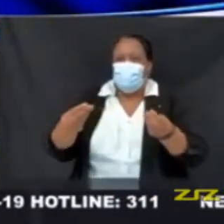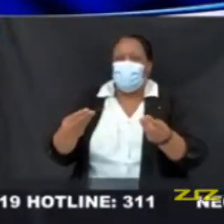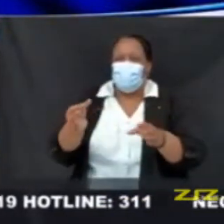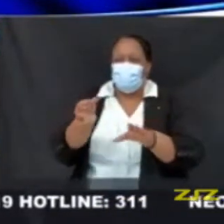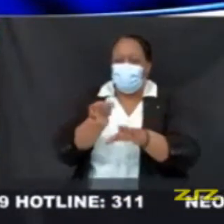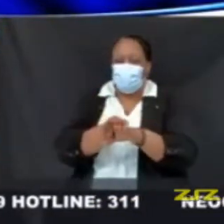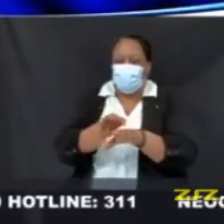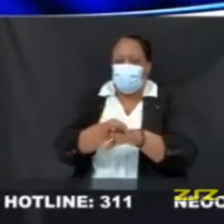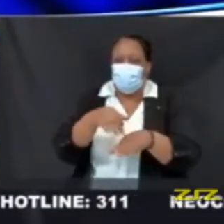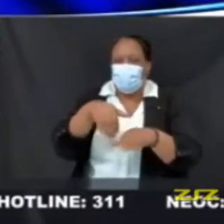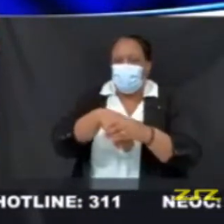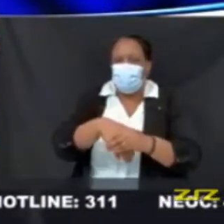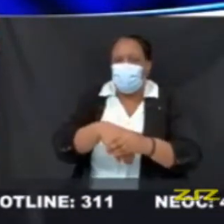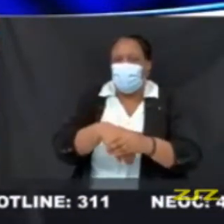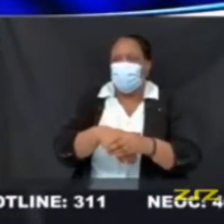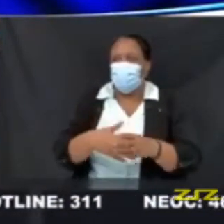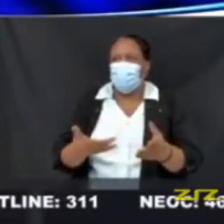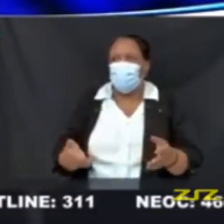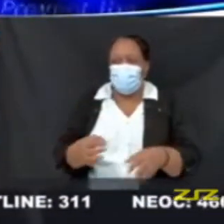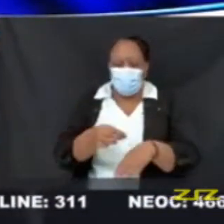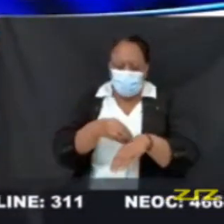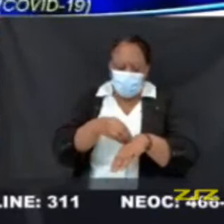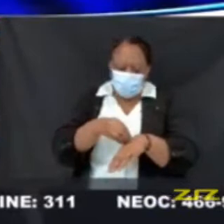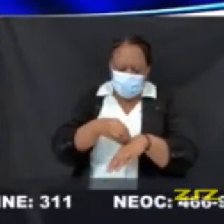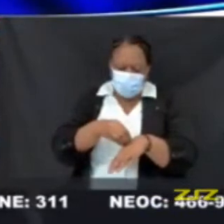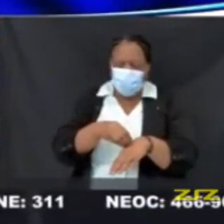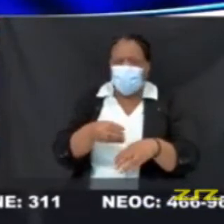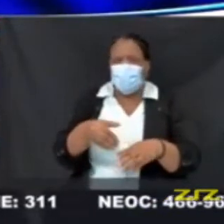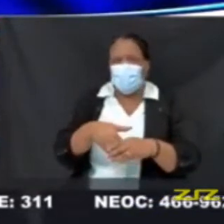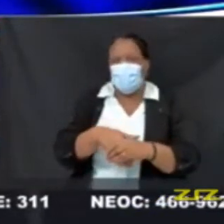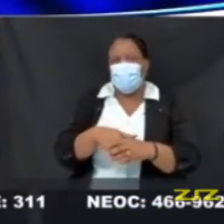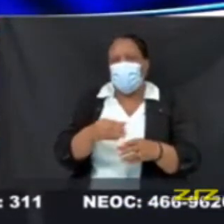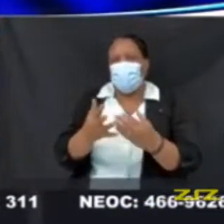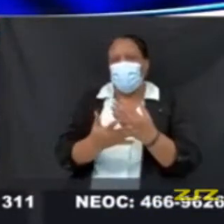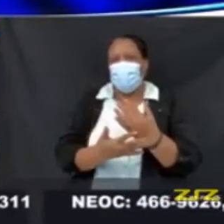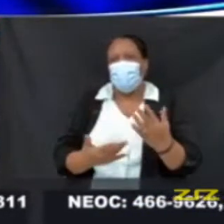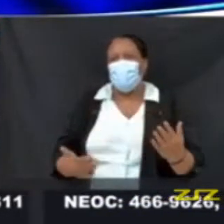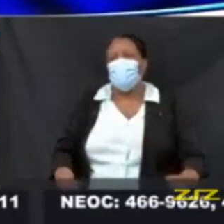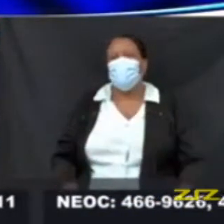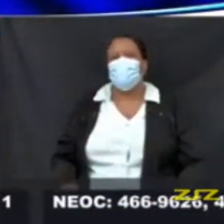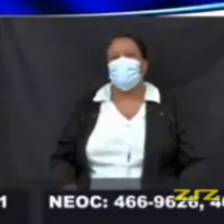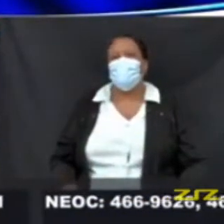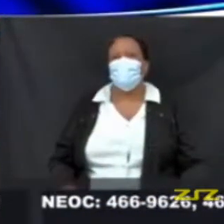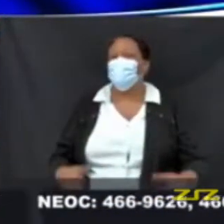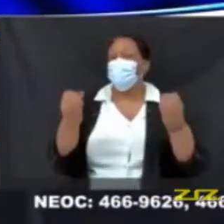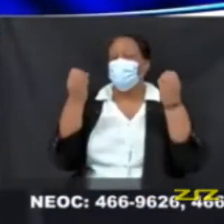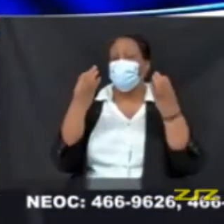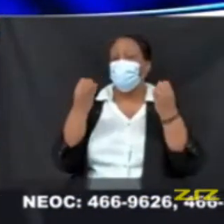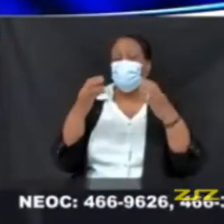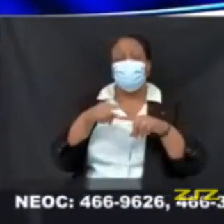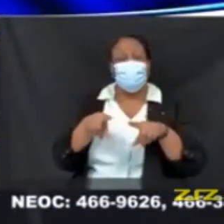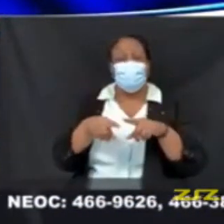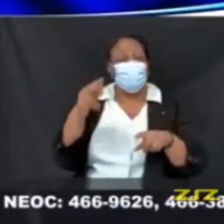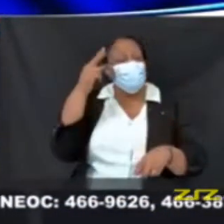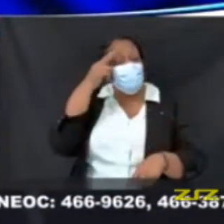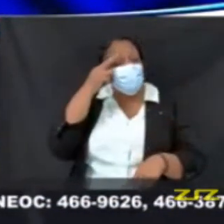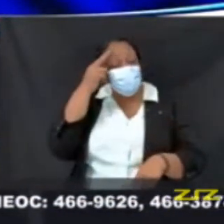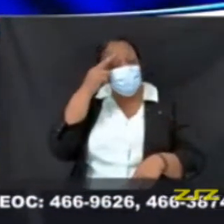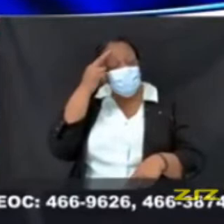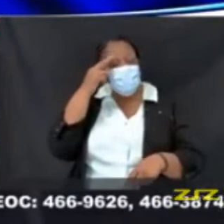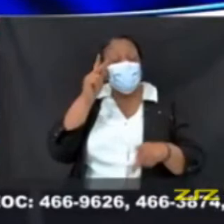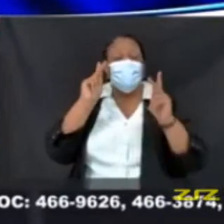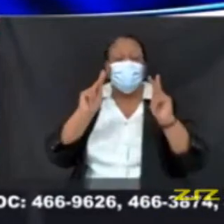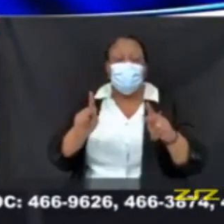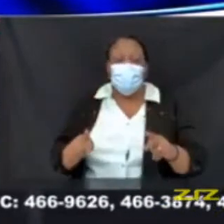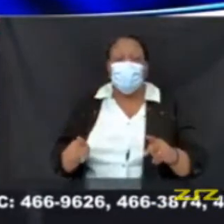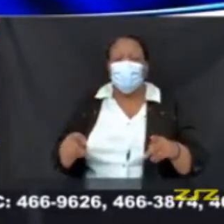vaccines. There are a number of reasons why persons can die suddenly, and this has been happening again before the start